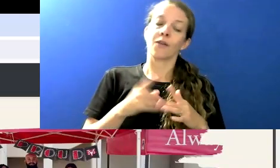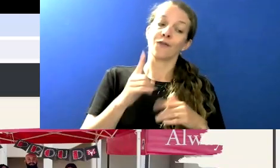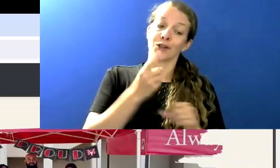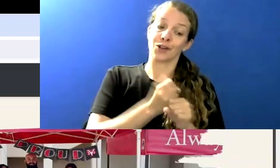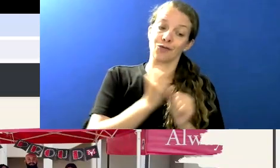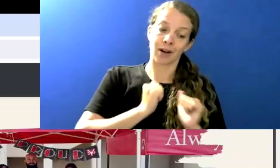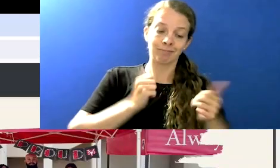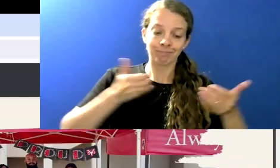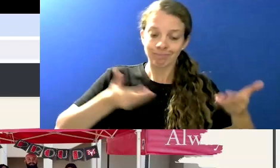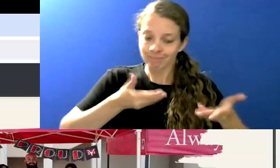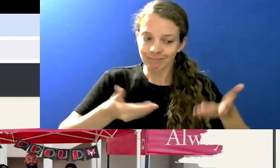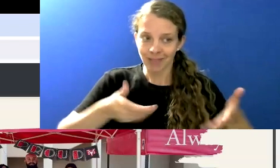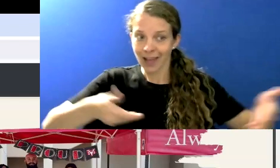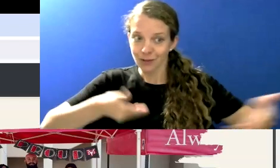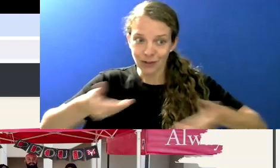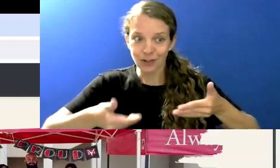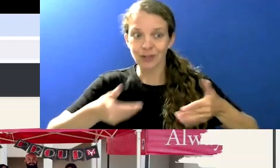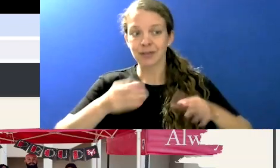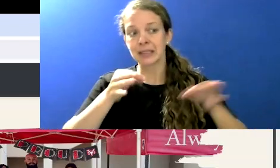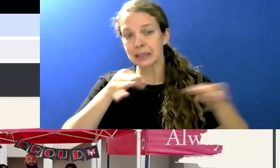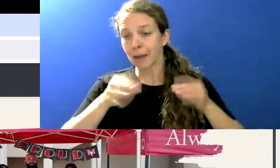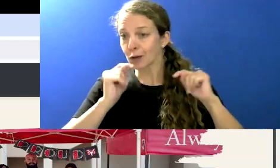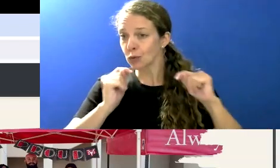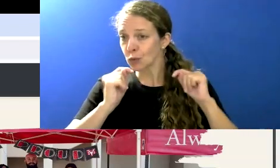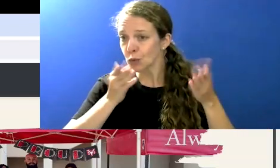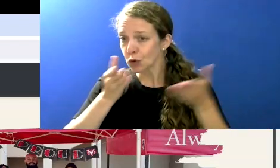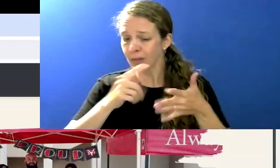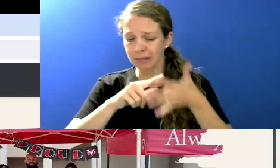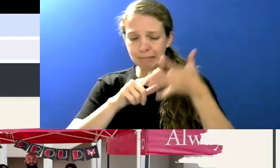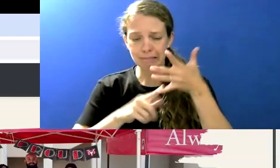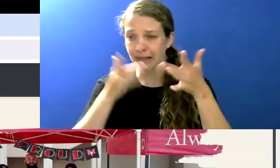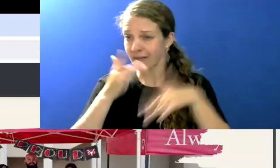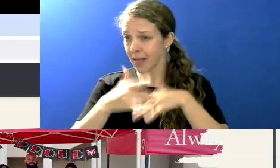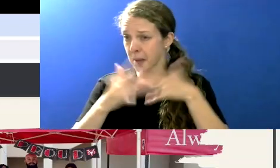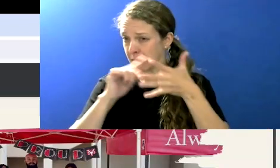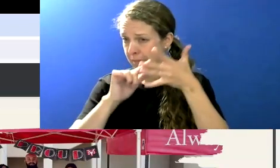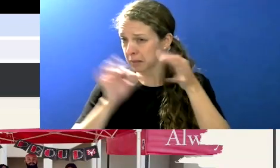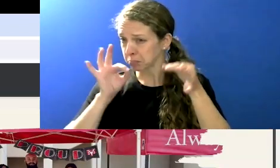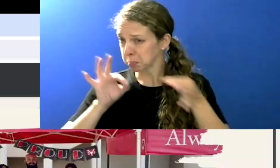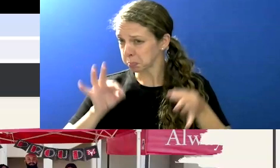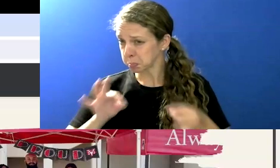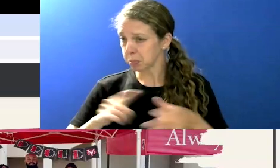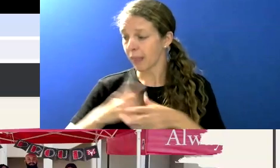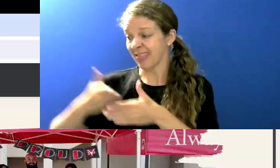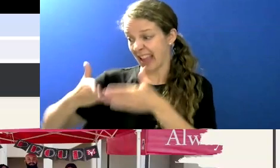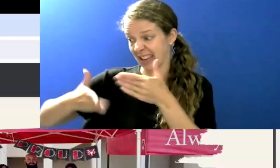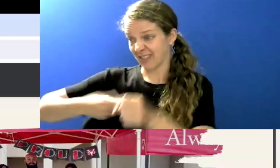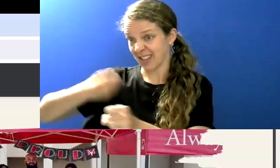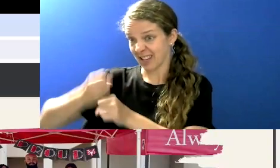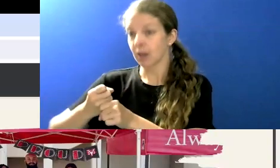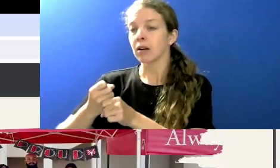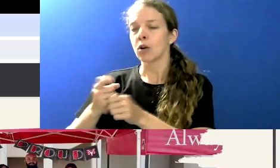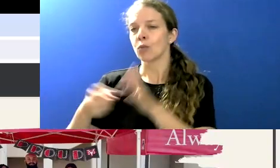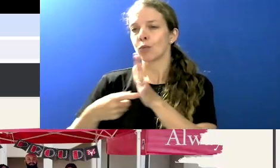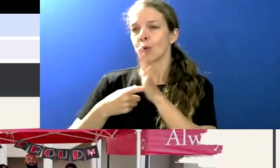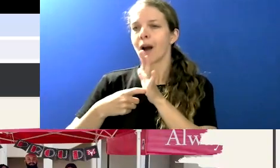into the semester. We tell them about the tutorial services, all the services that are available to students on campus. And then by the end of the year, we do require